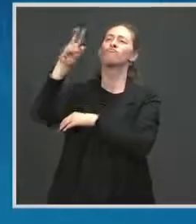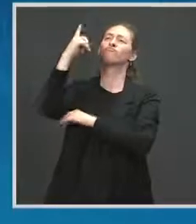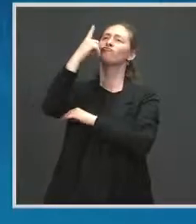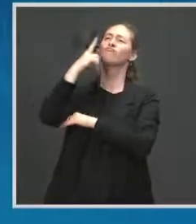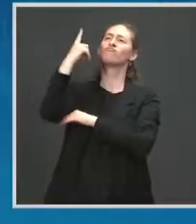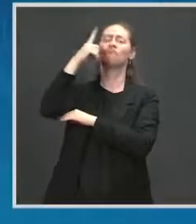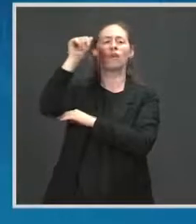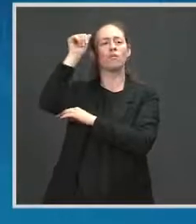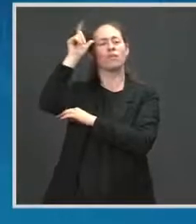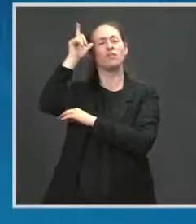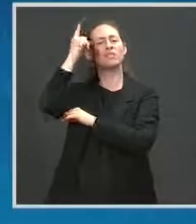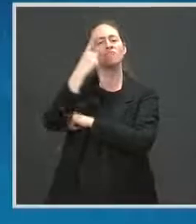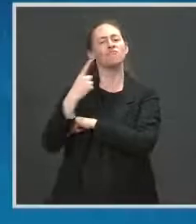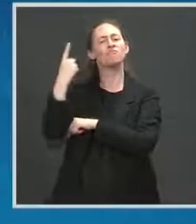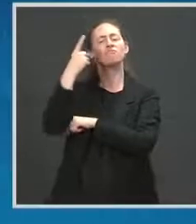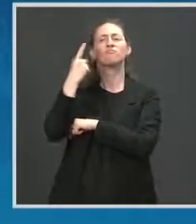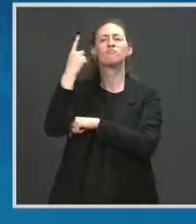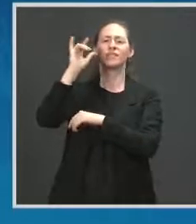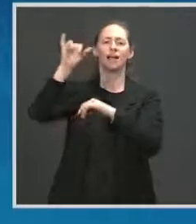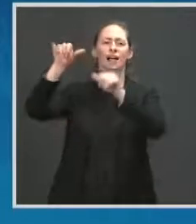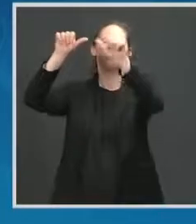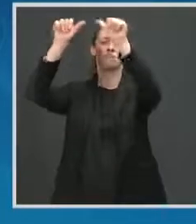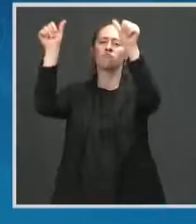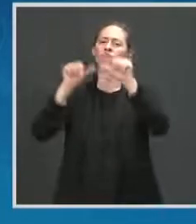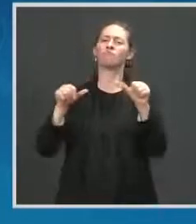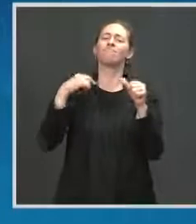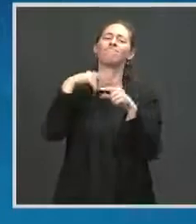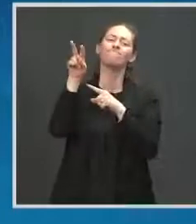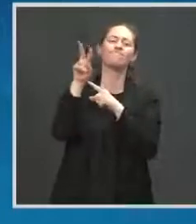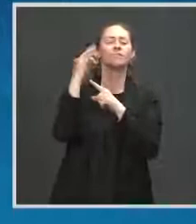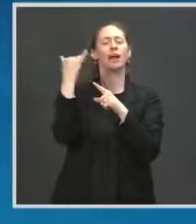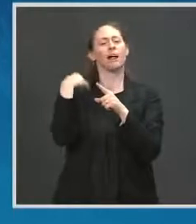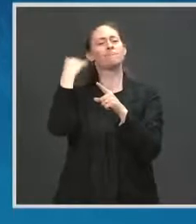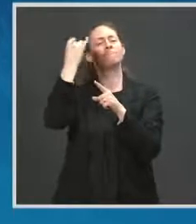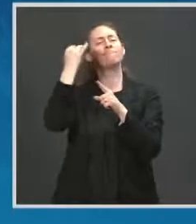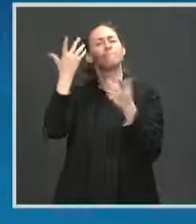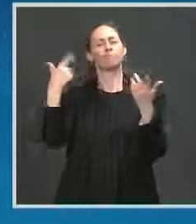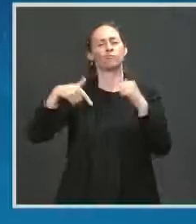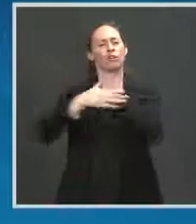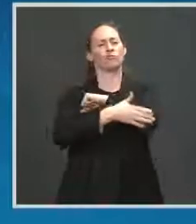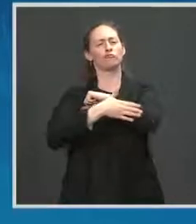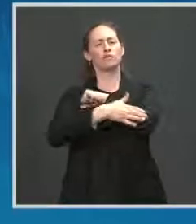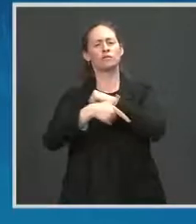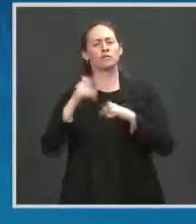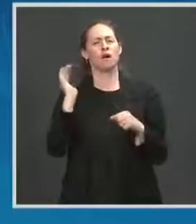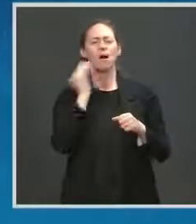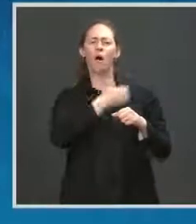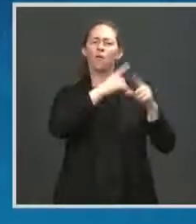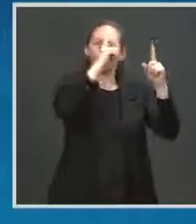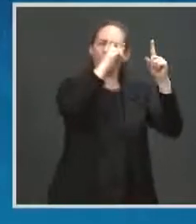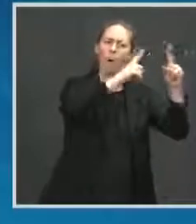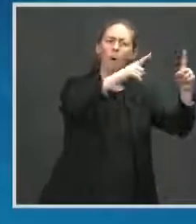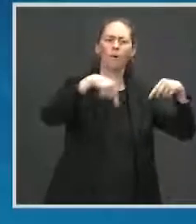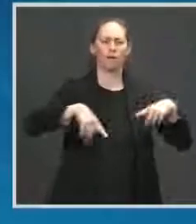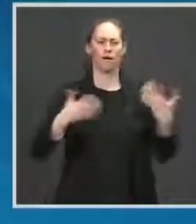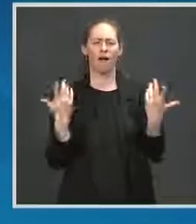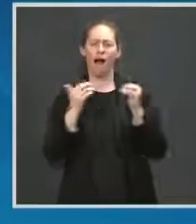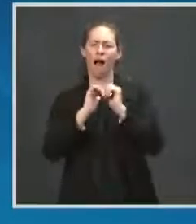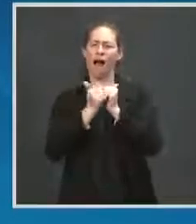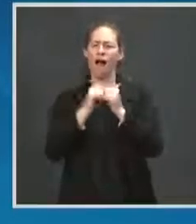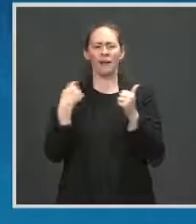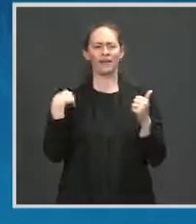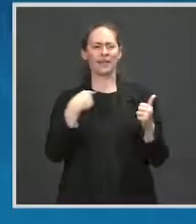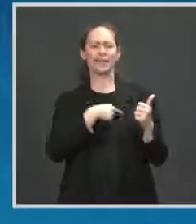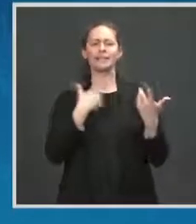I call American aspiration. I talked about how in America, we not only